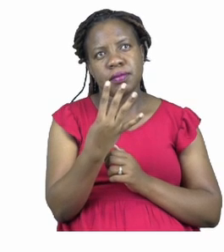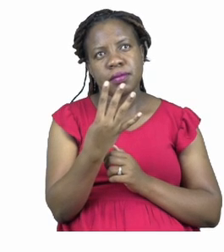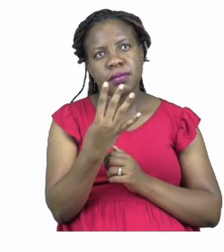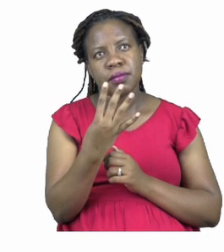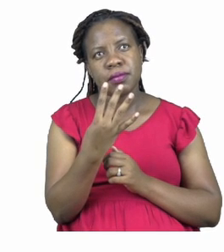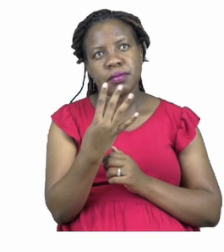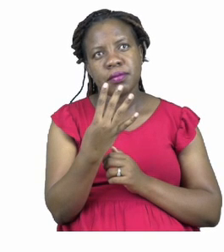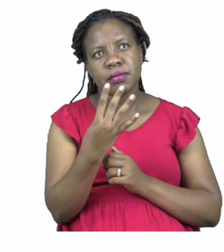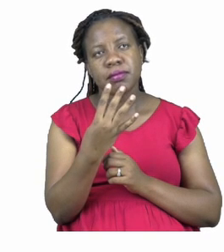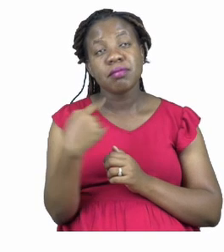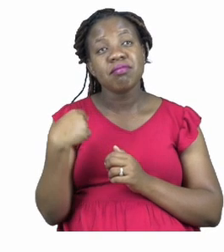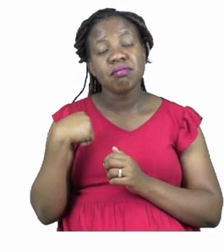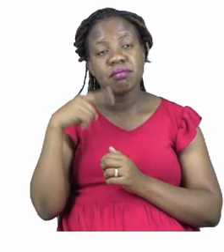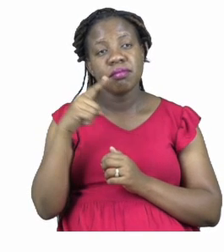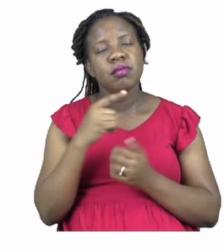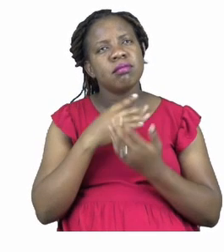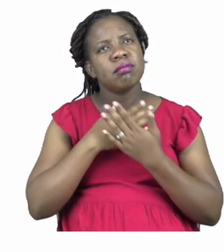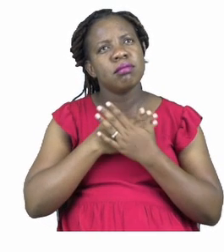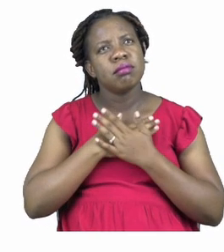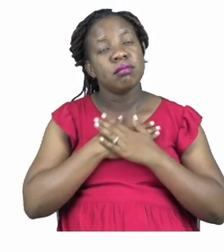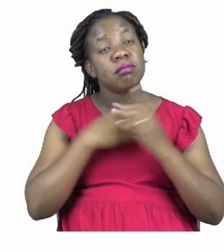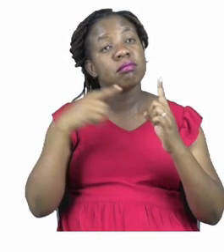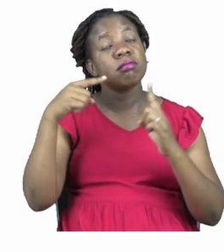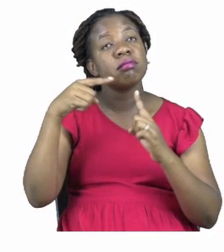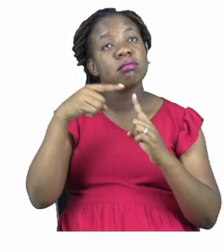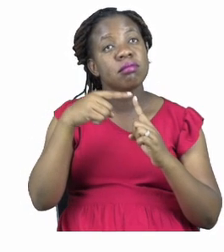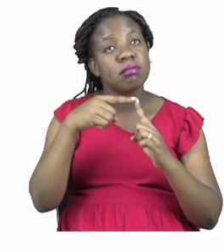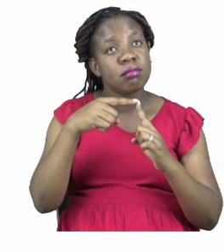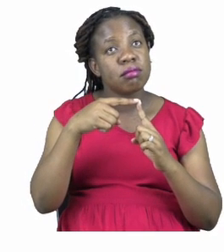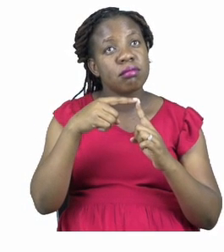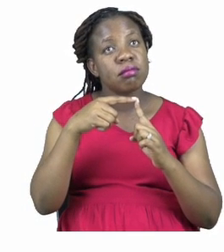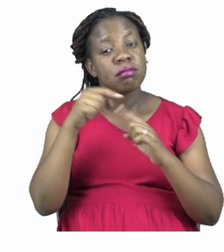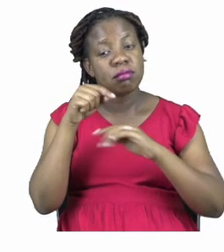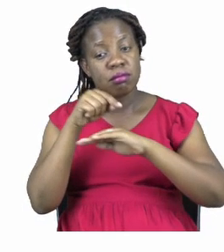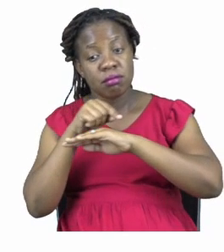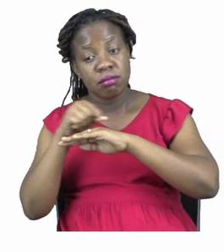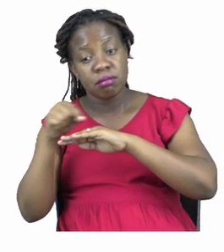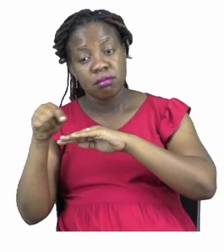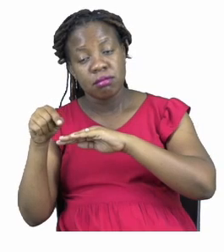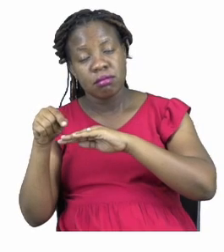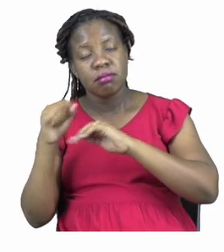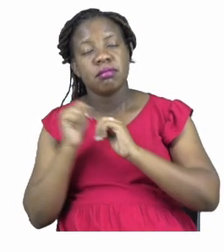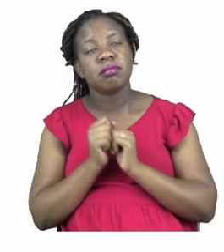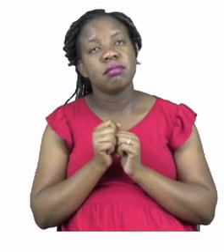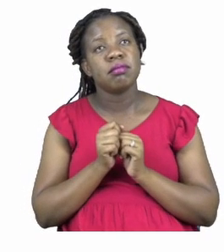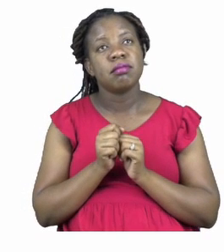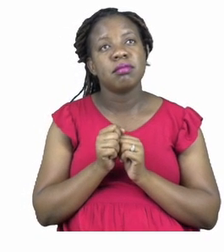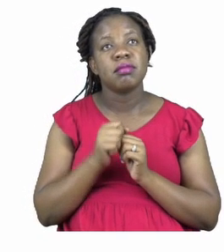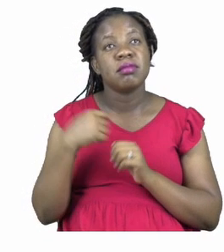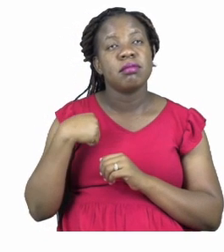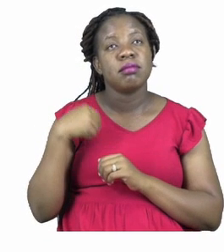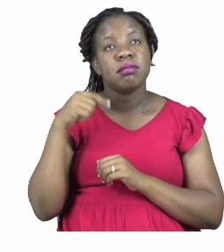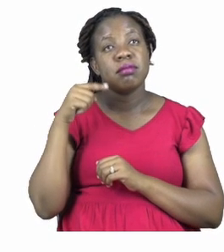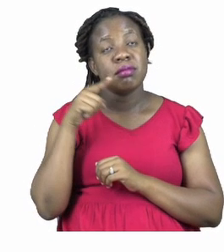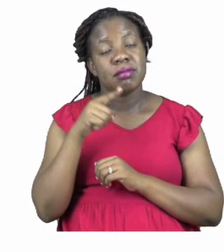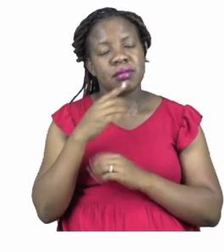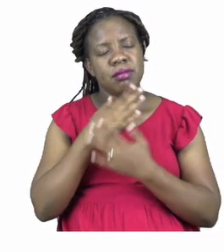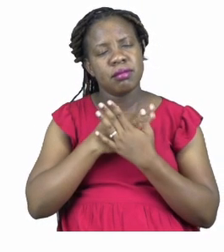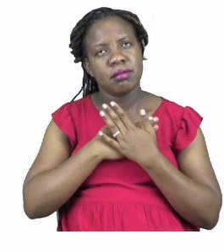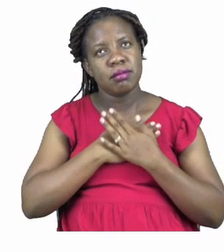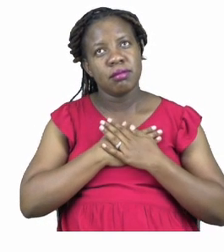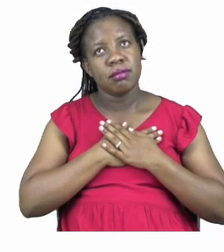4, he loves to He loves